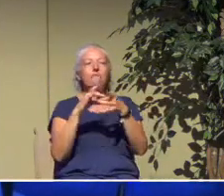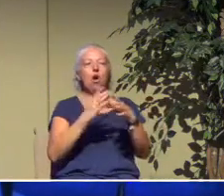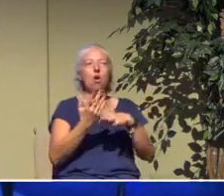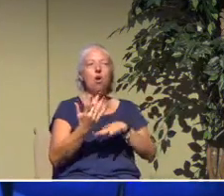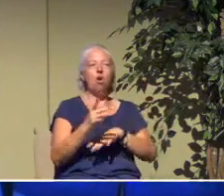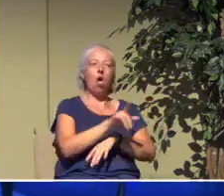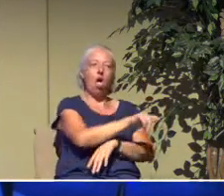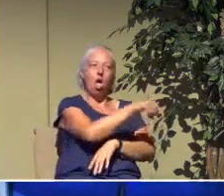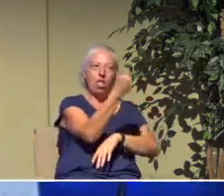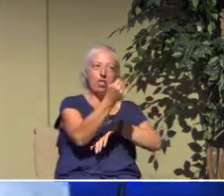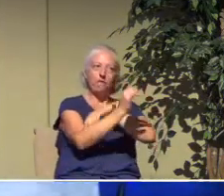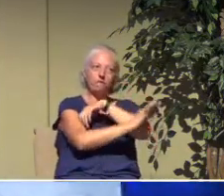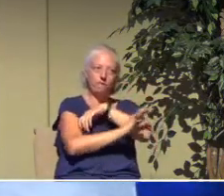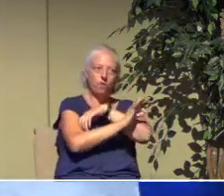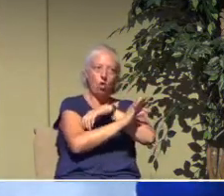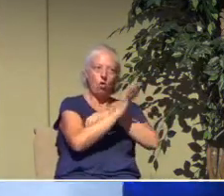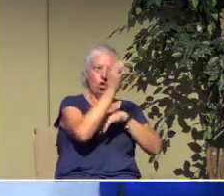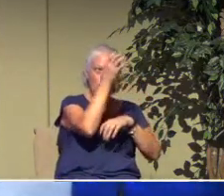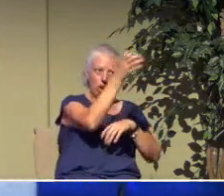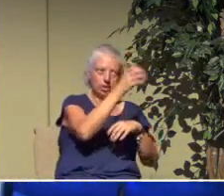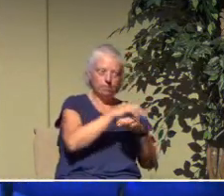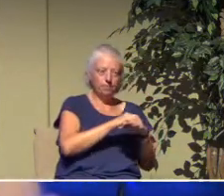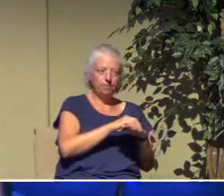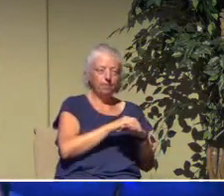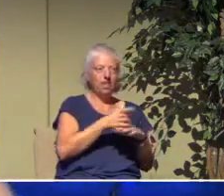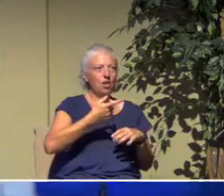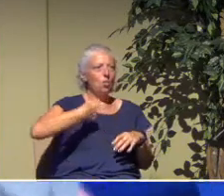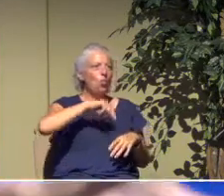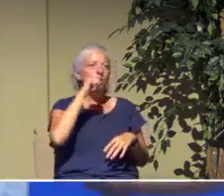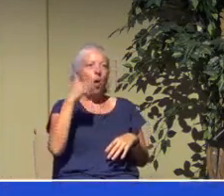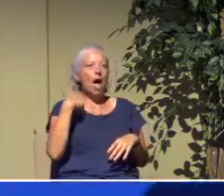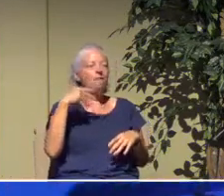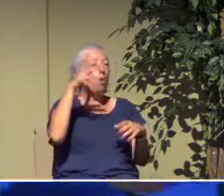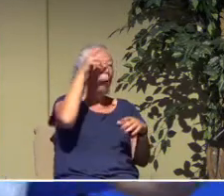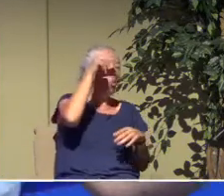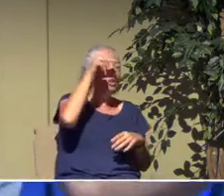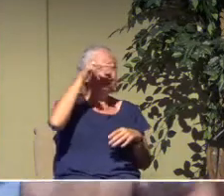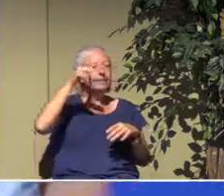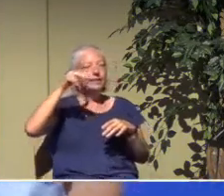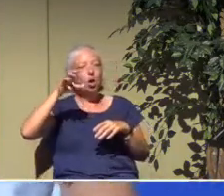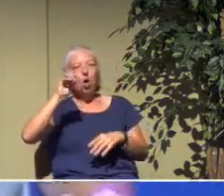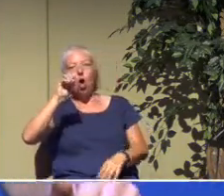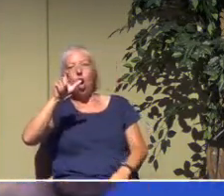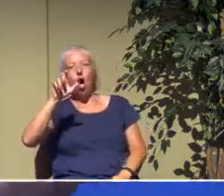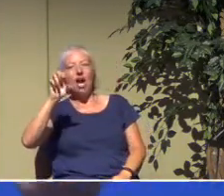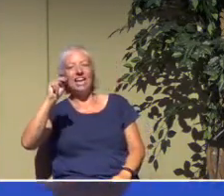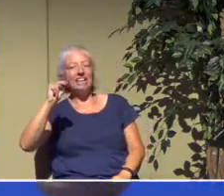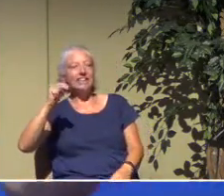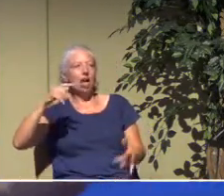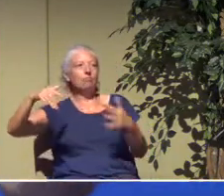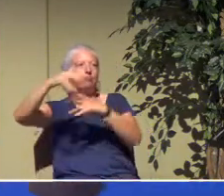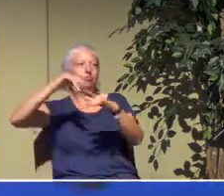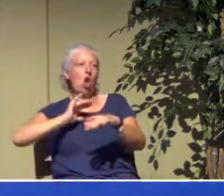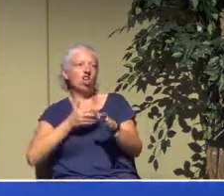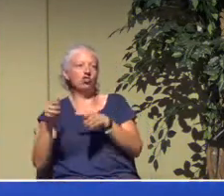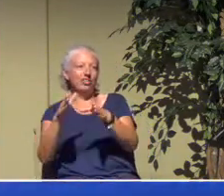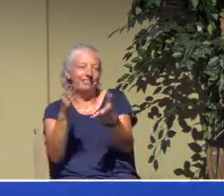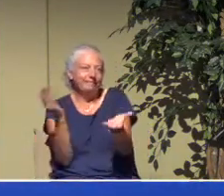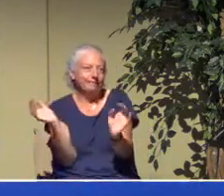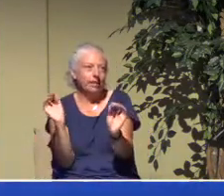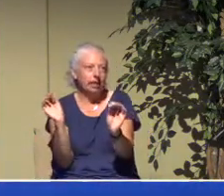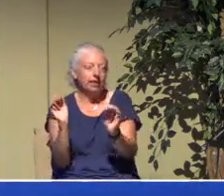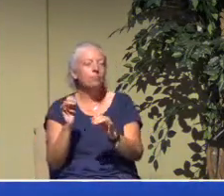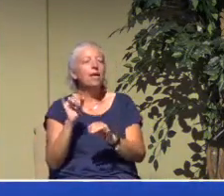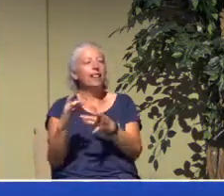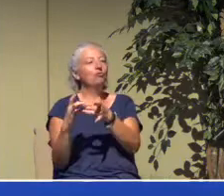have horses running around and oxen in our streets. But this was a very common concept to them. And in their day,